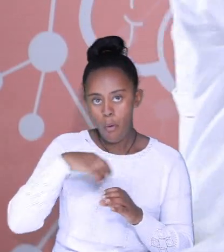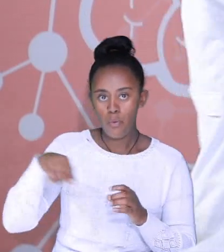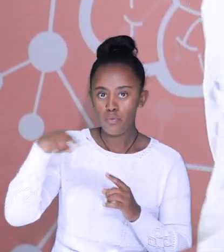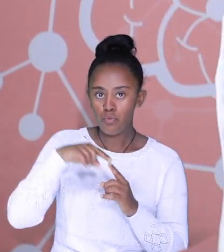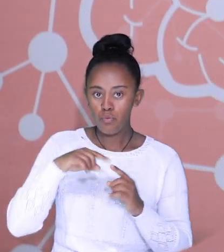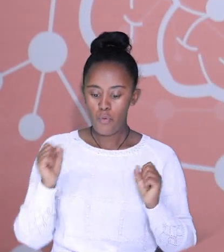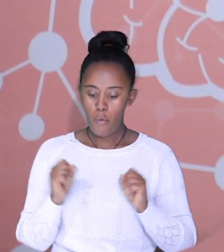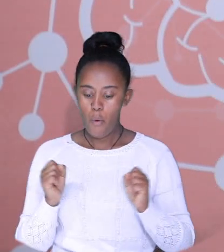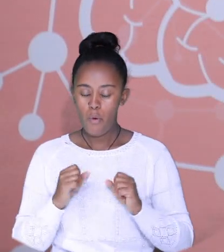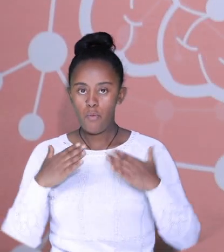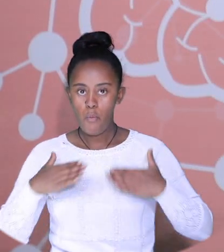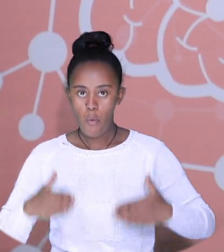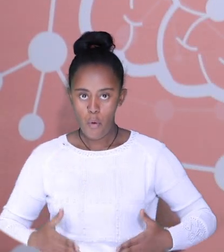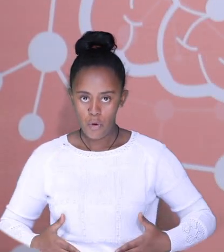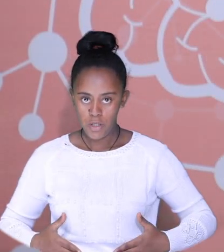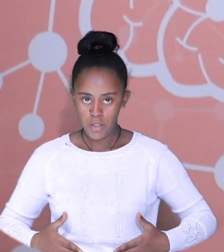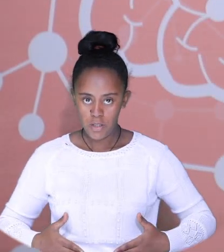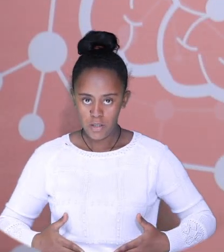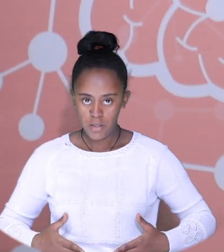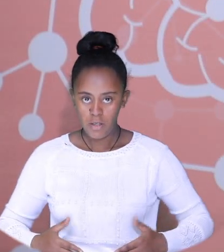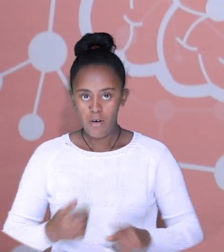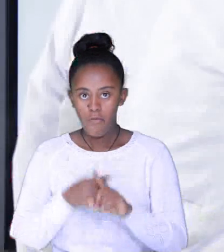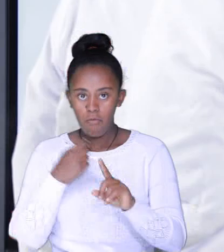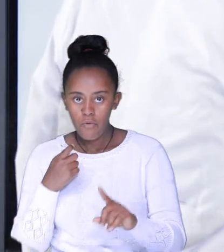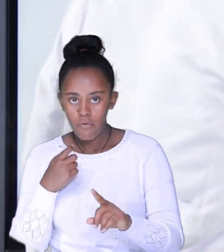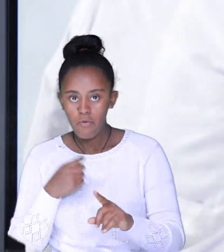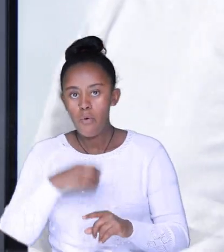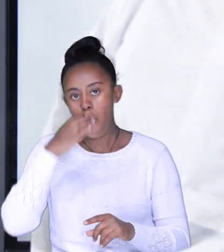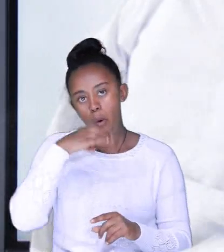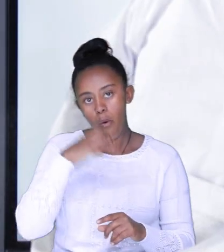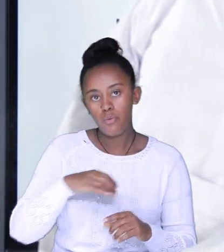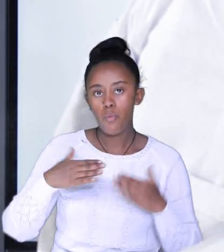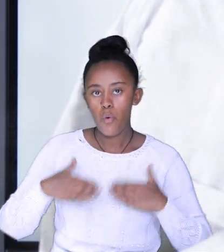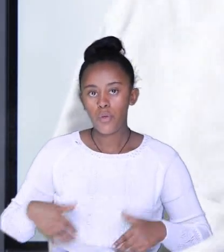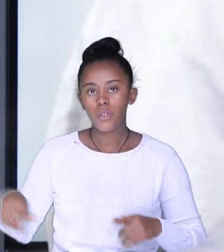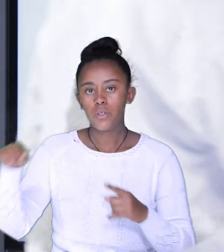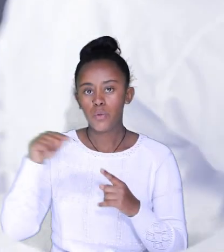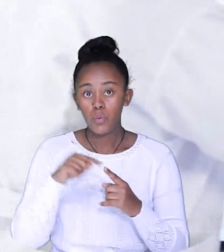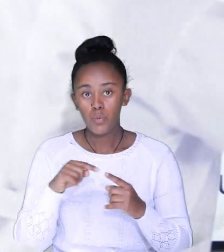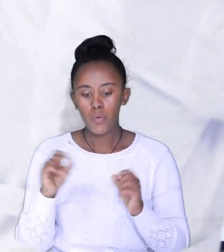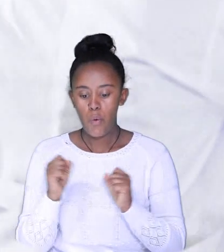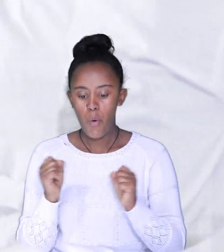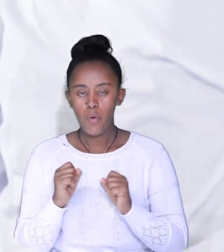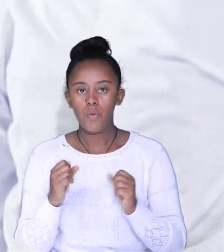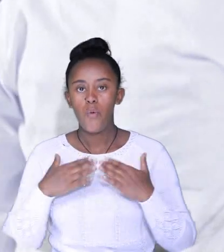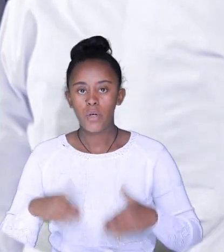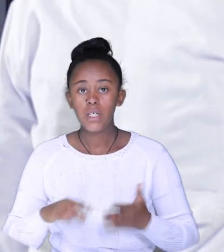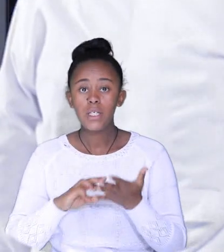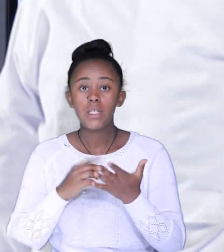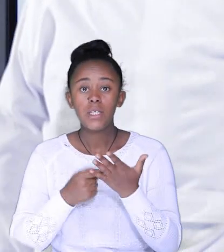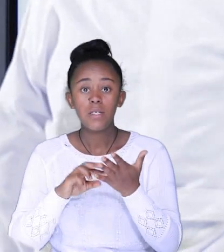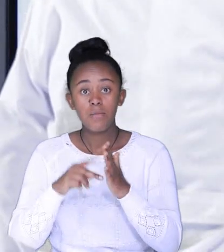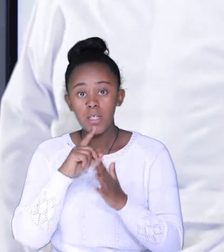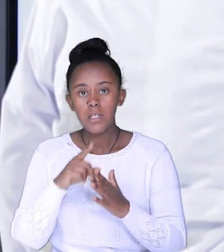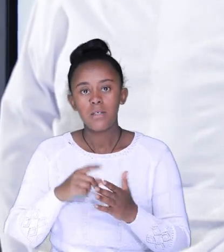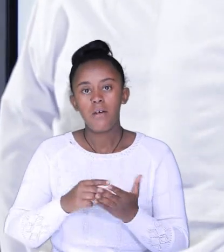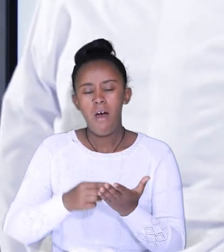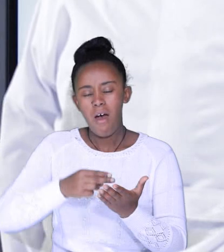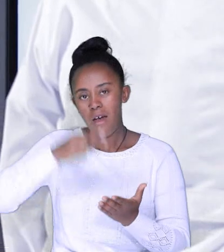body. It takes from hot body to cold body. This means high